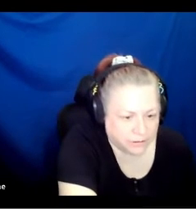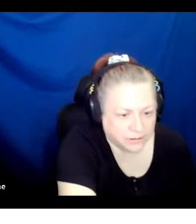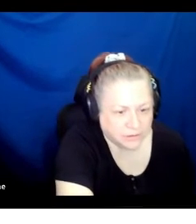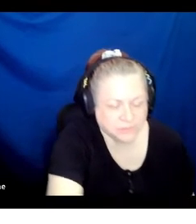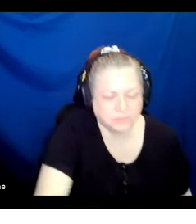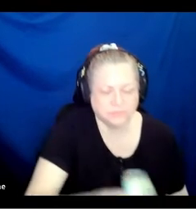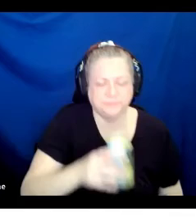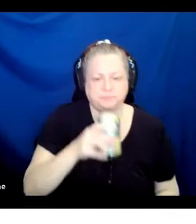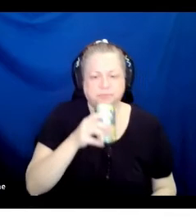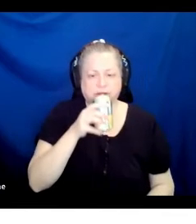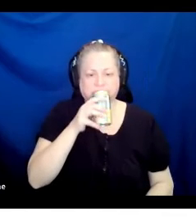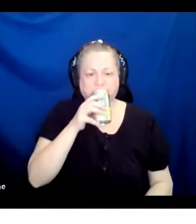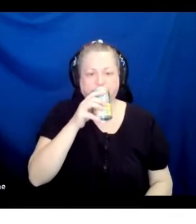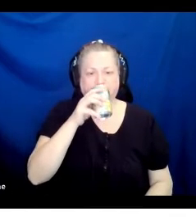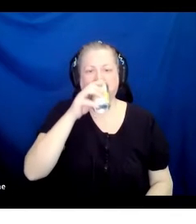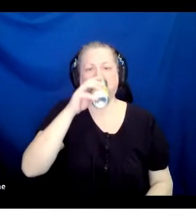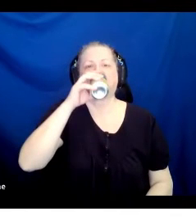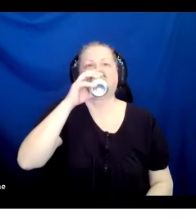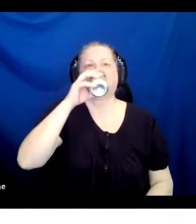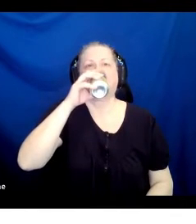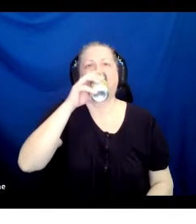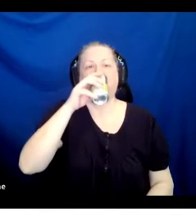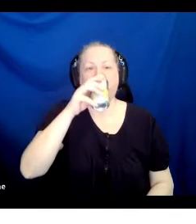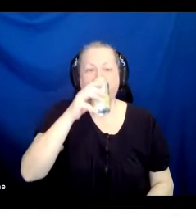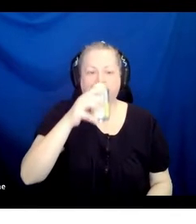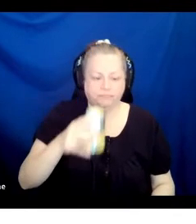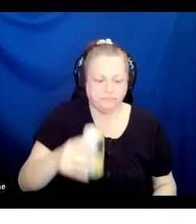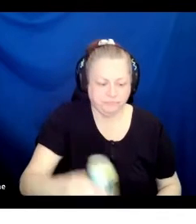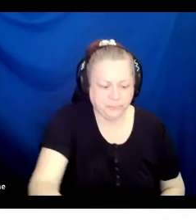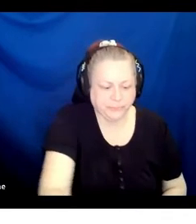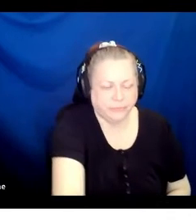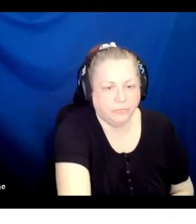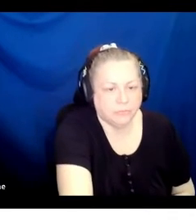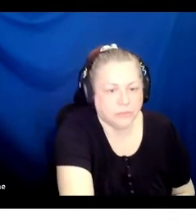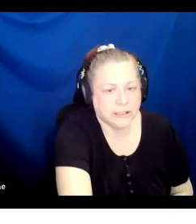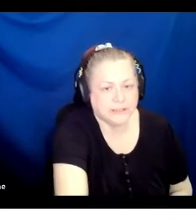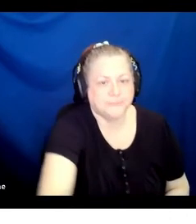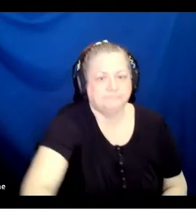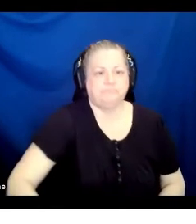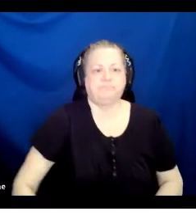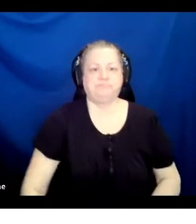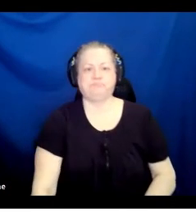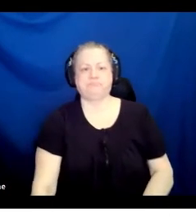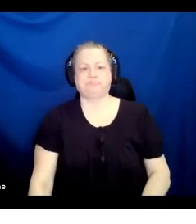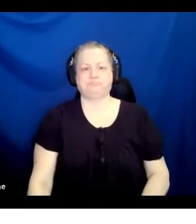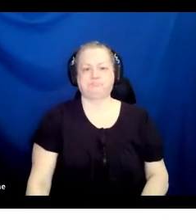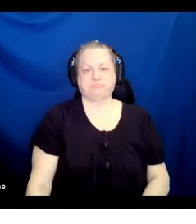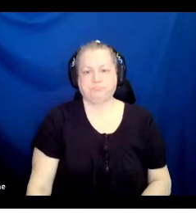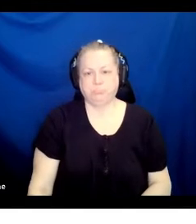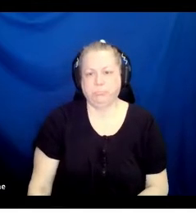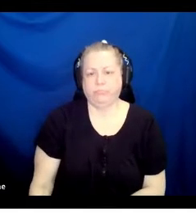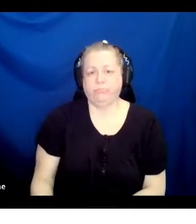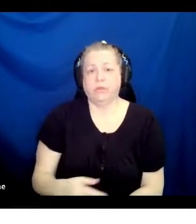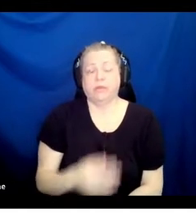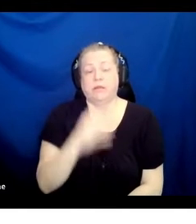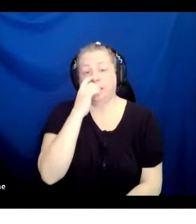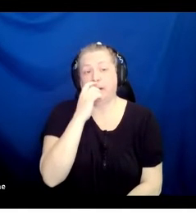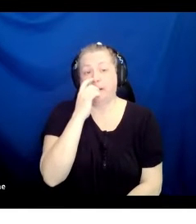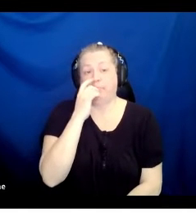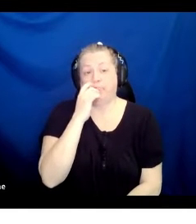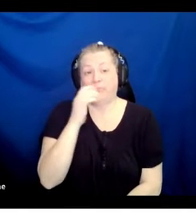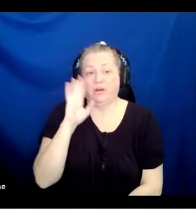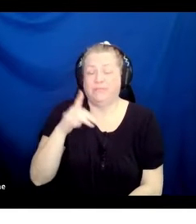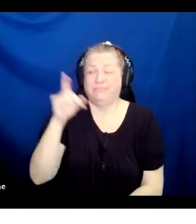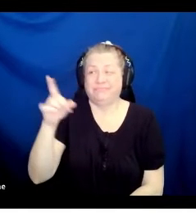So will a MassHealth's redetermination require them to renew their disability determination?